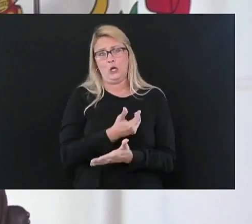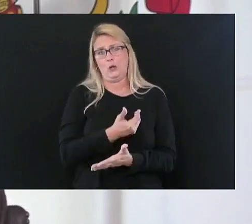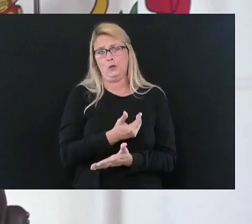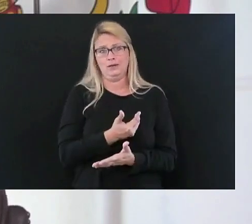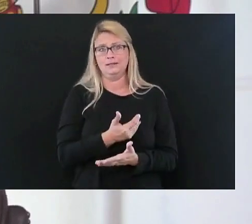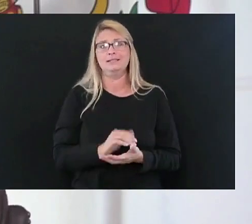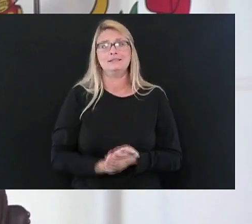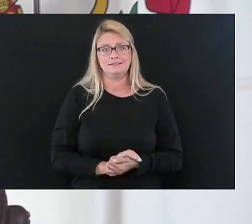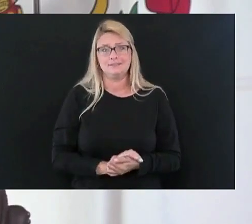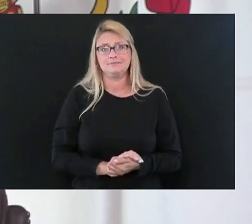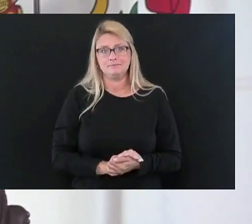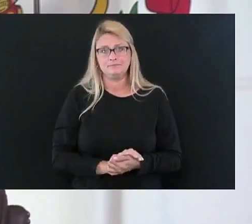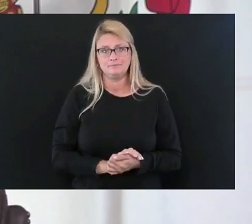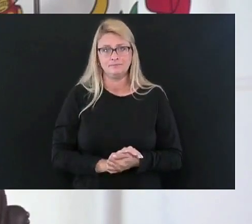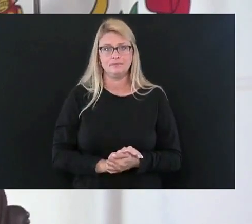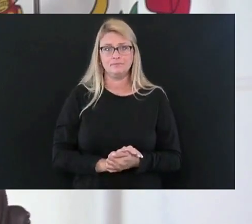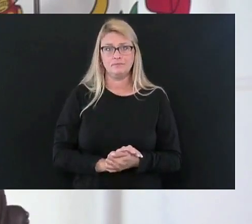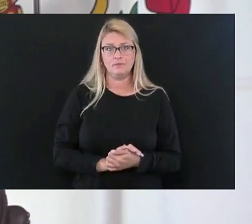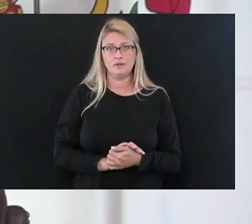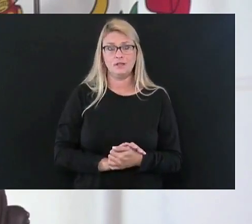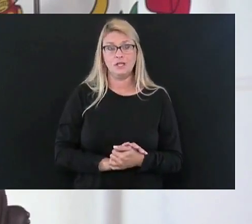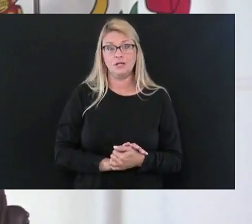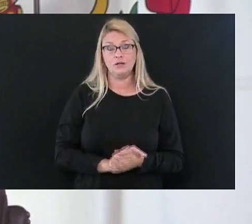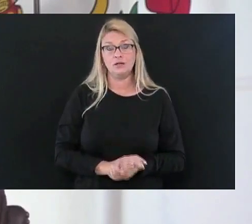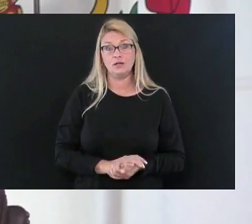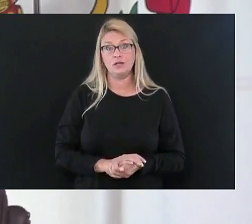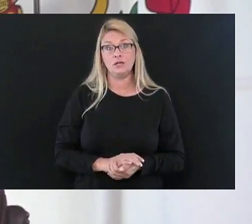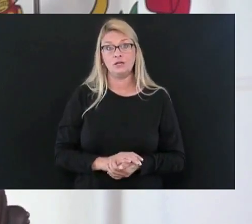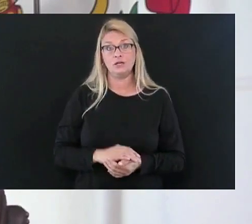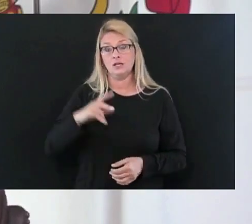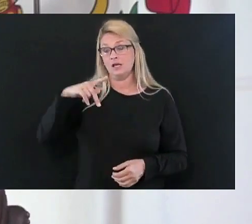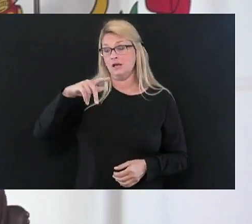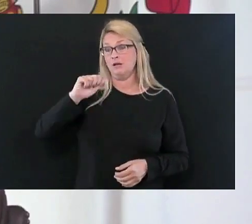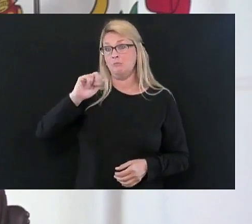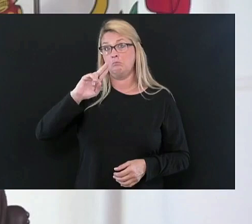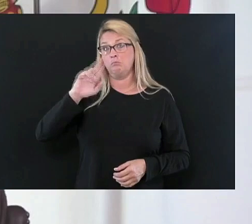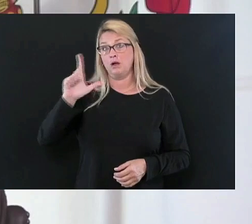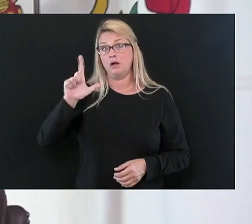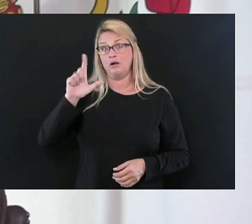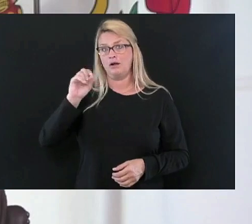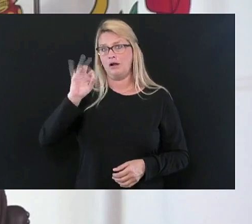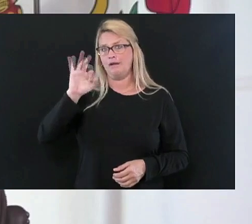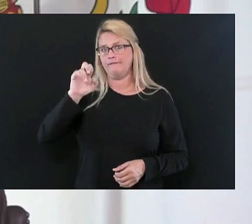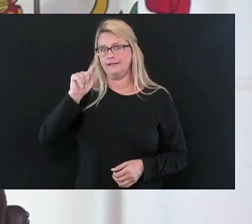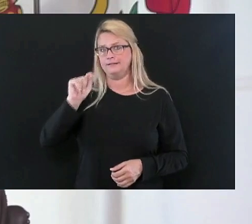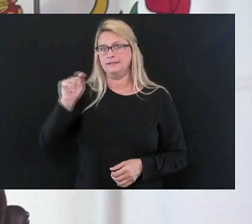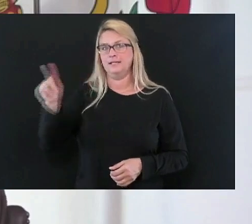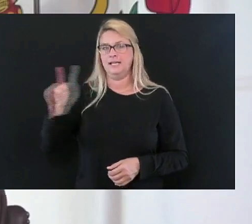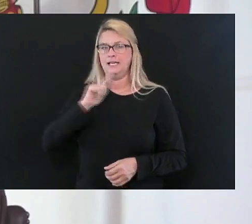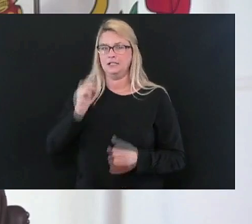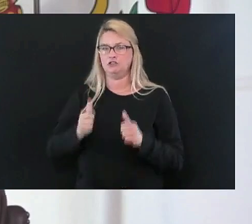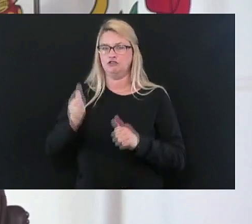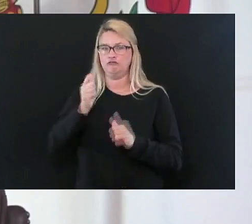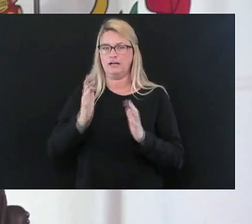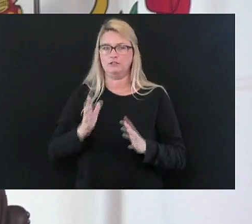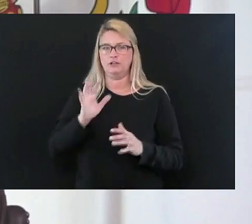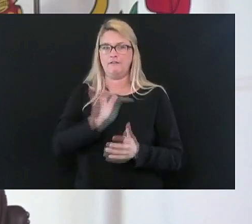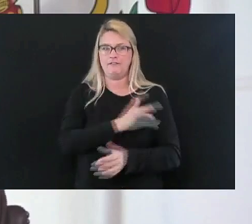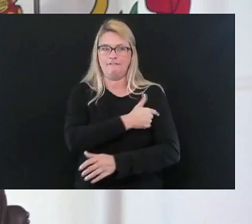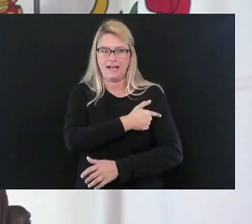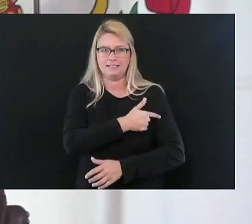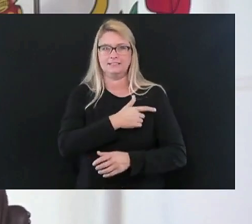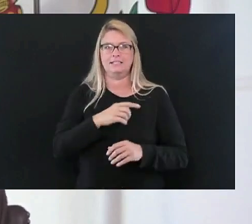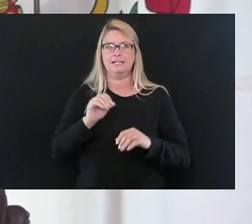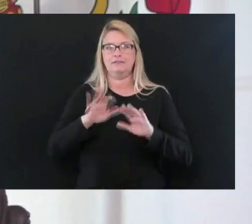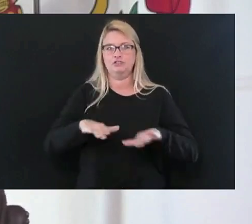says, "You have been encouraged by this," said Paul Offit, director of the Vaccine Education Center at